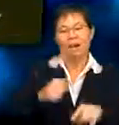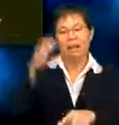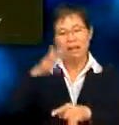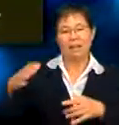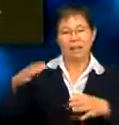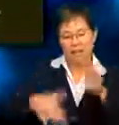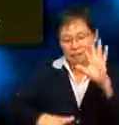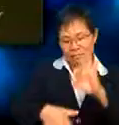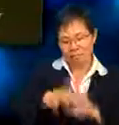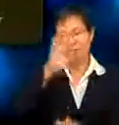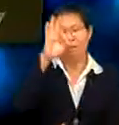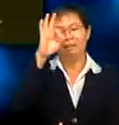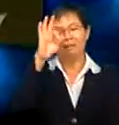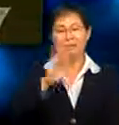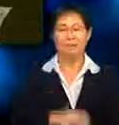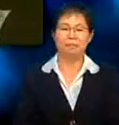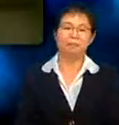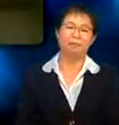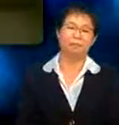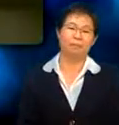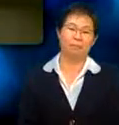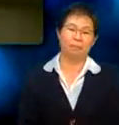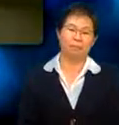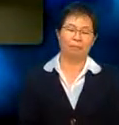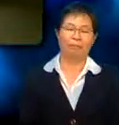does find.